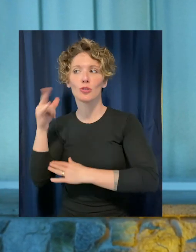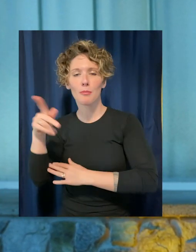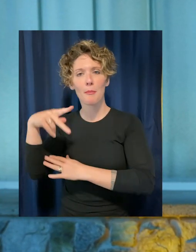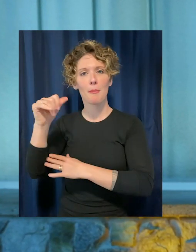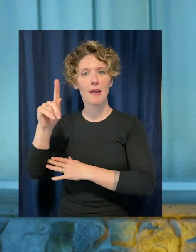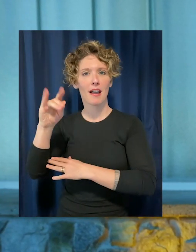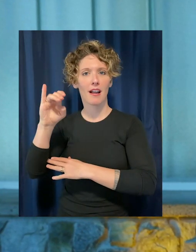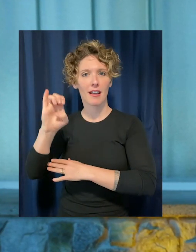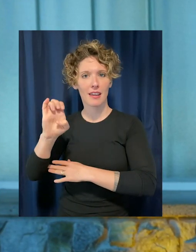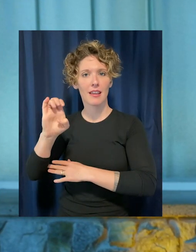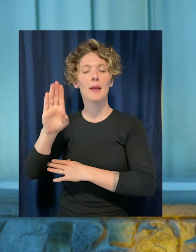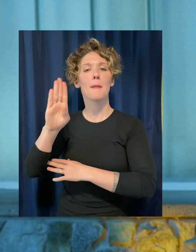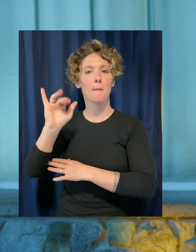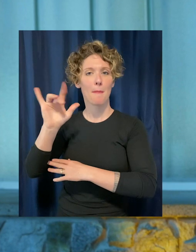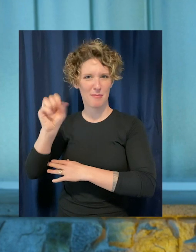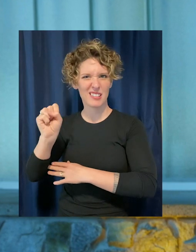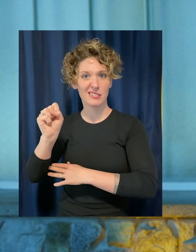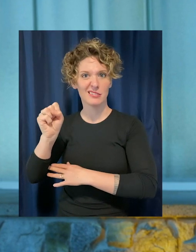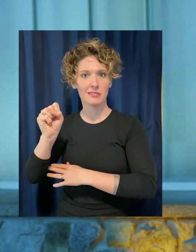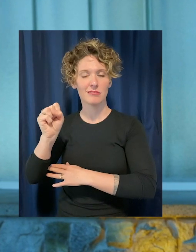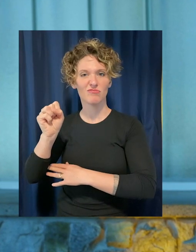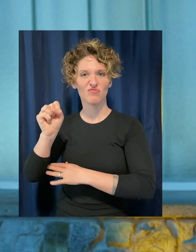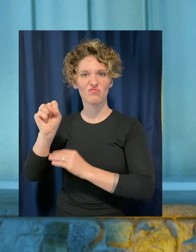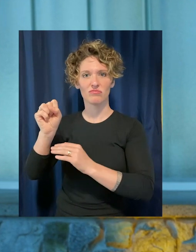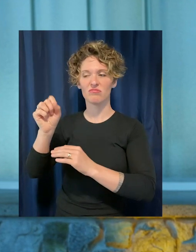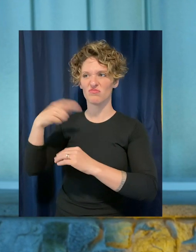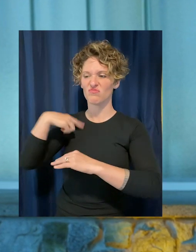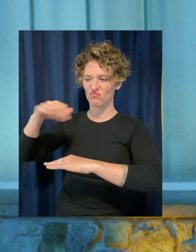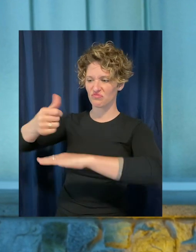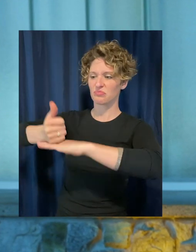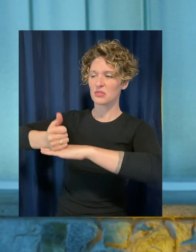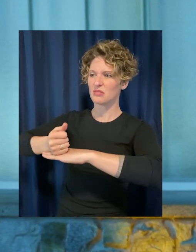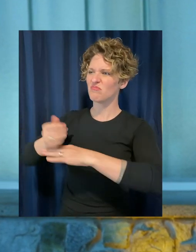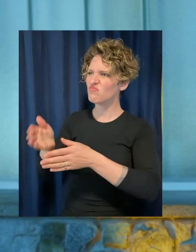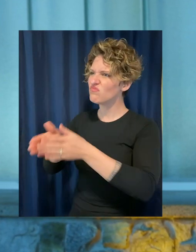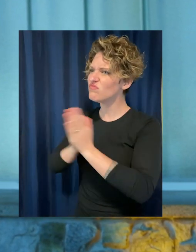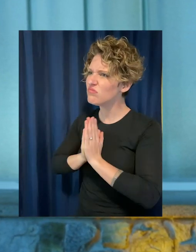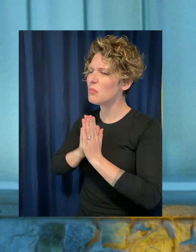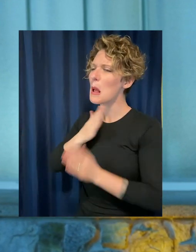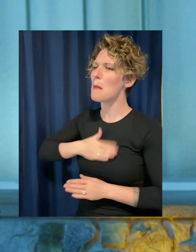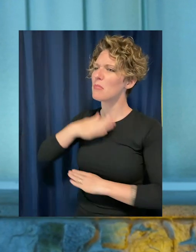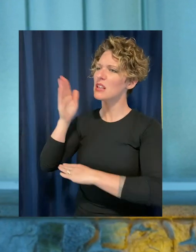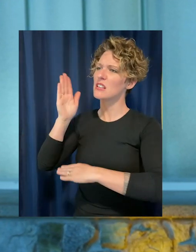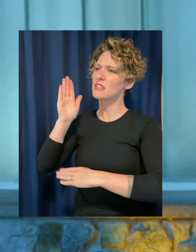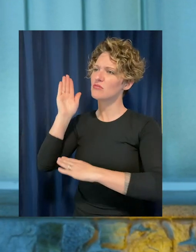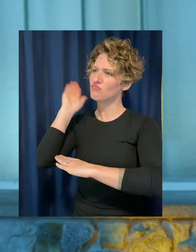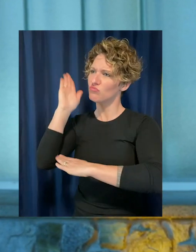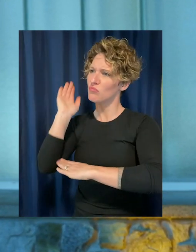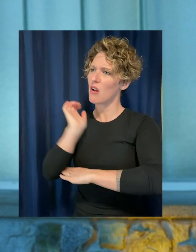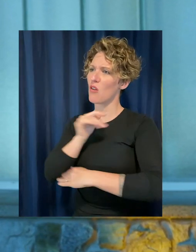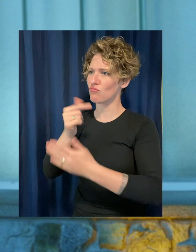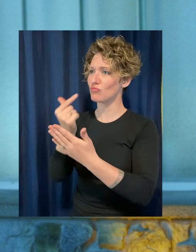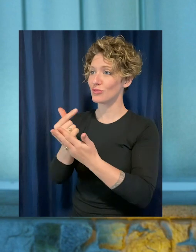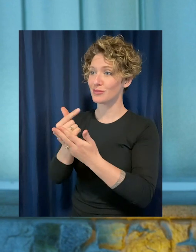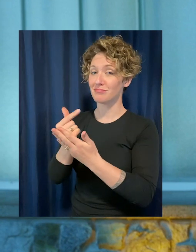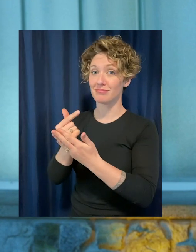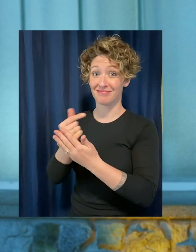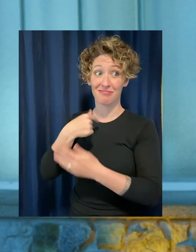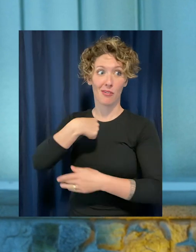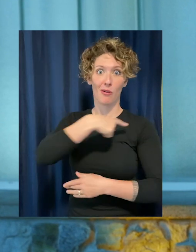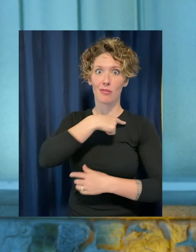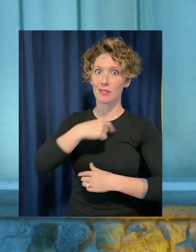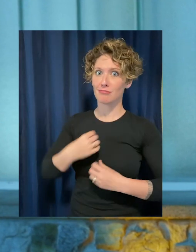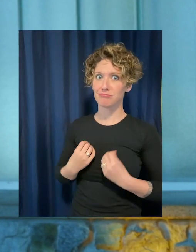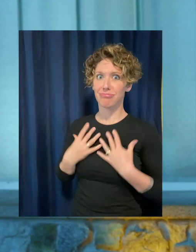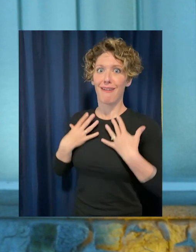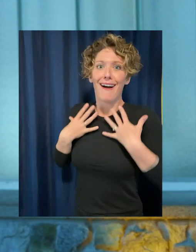entire senior class, and asked her to be our commencement speaker. We are so lucky that she said yes. Here is retired, but not